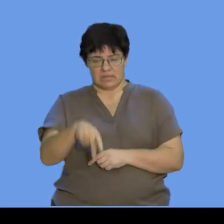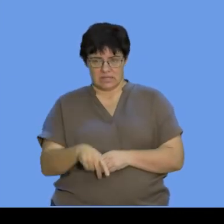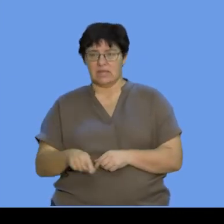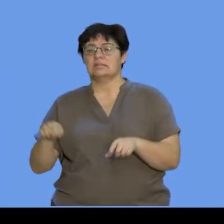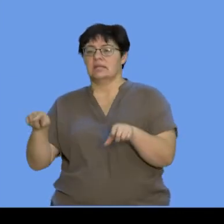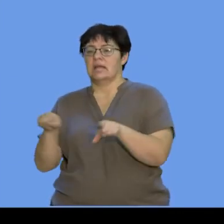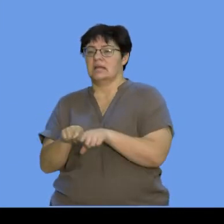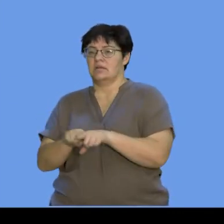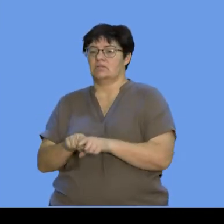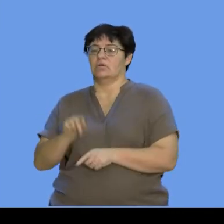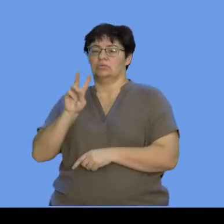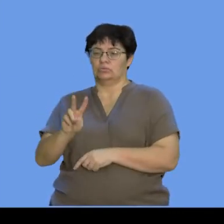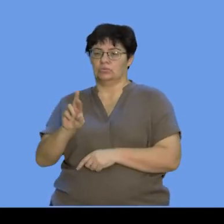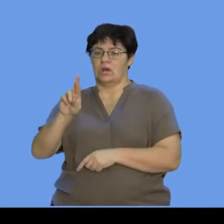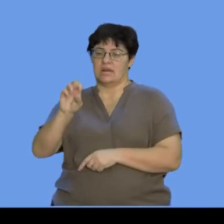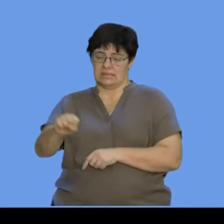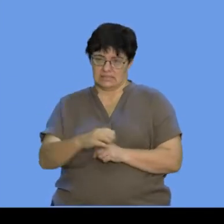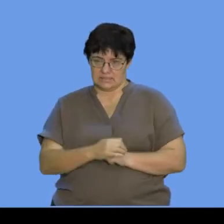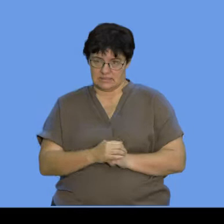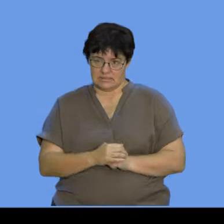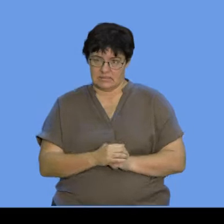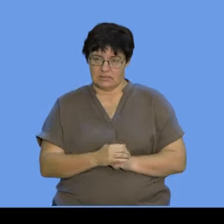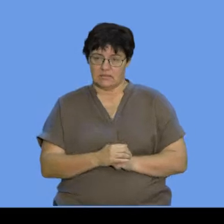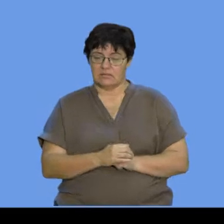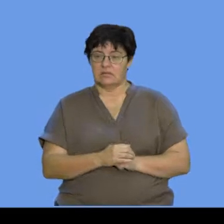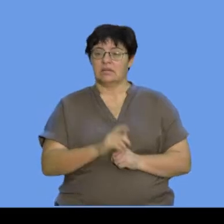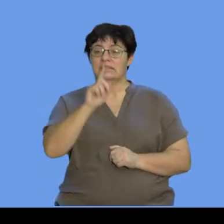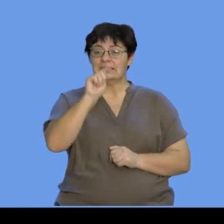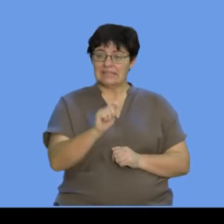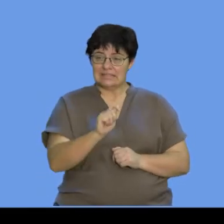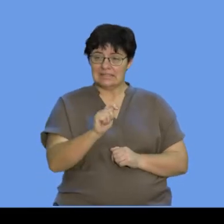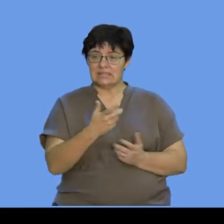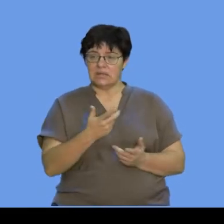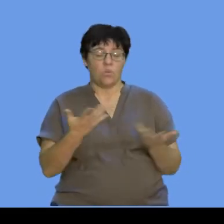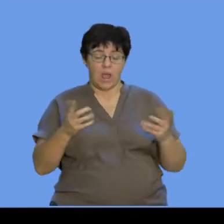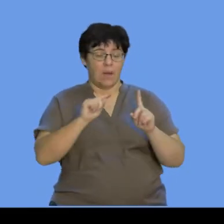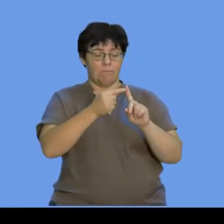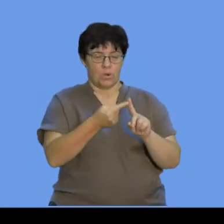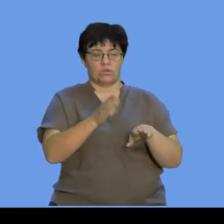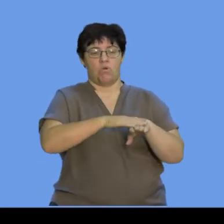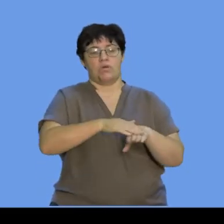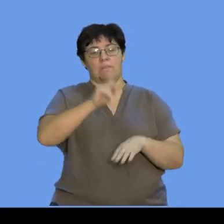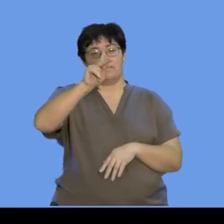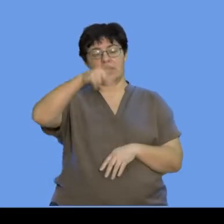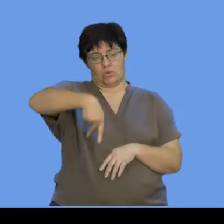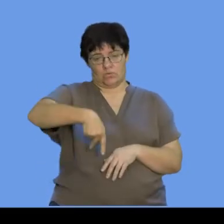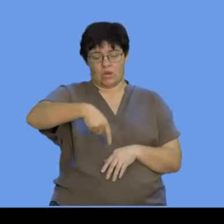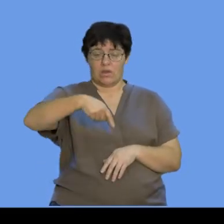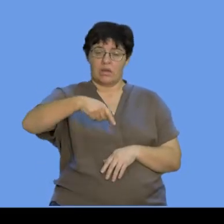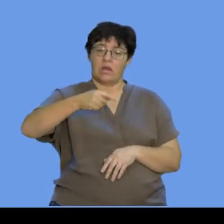which is equals to 2RS. And then T is a point on PQ such